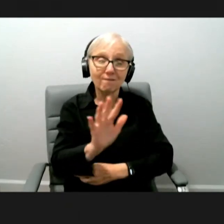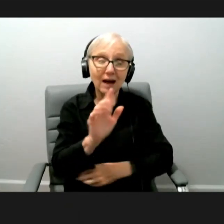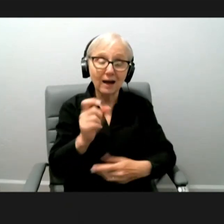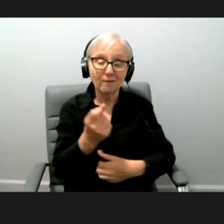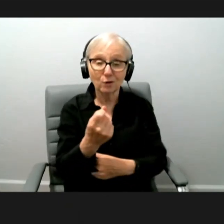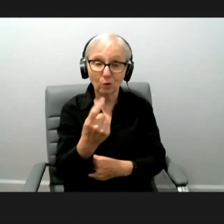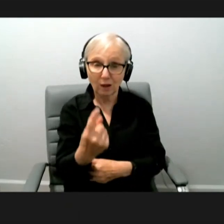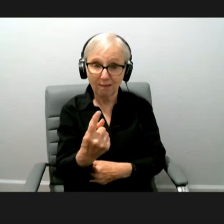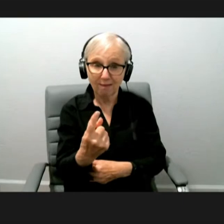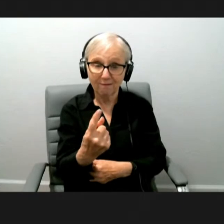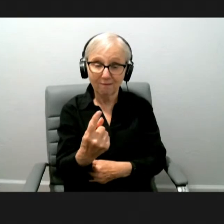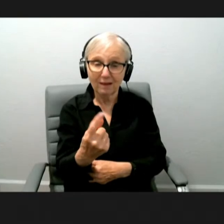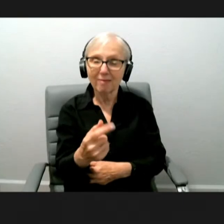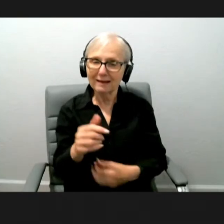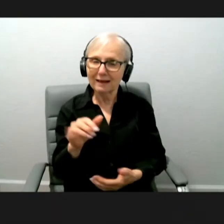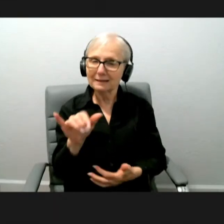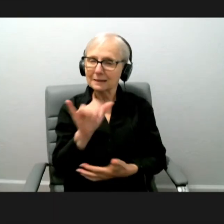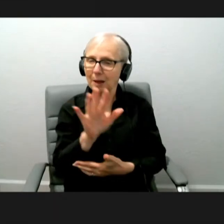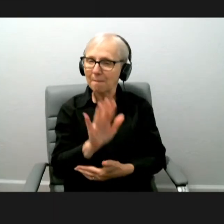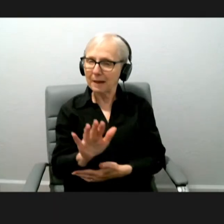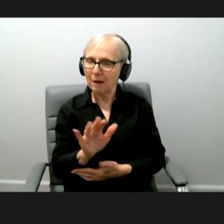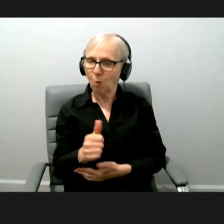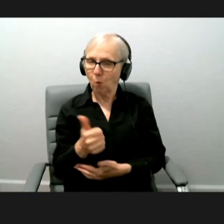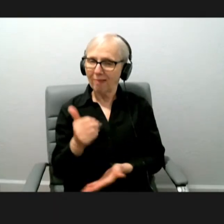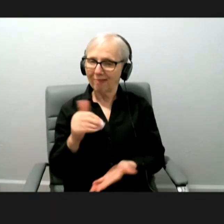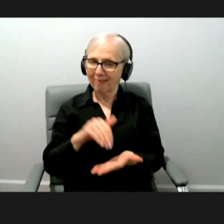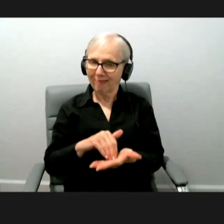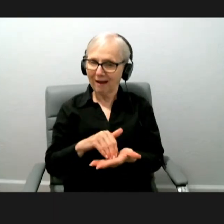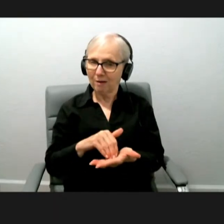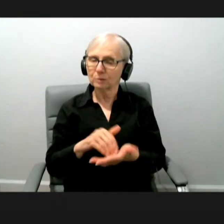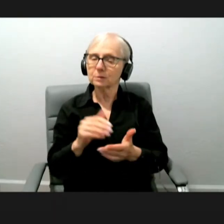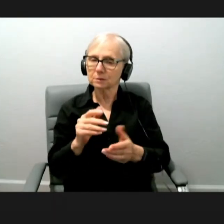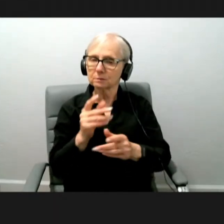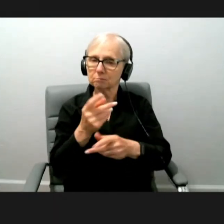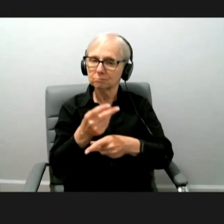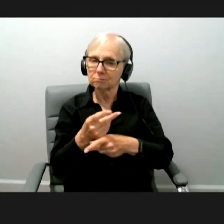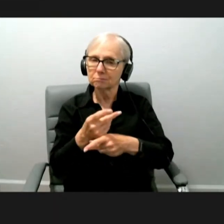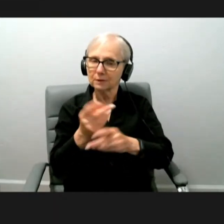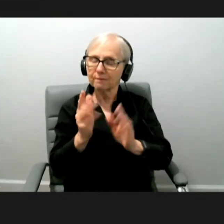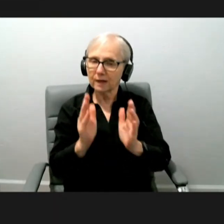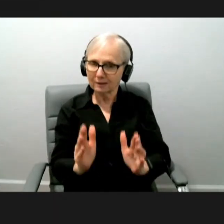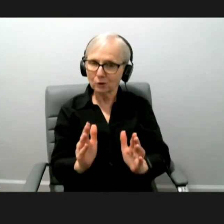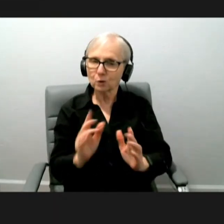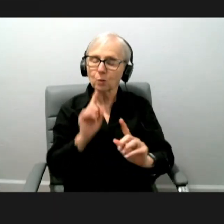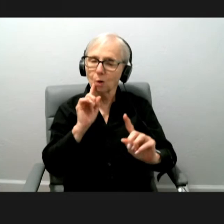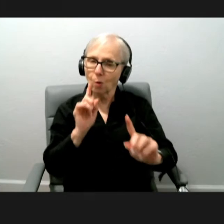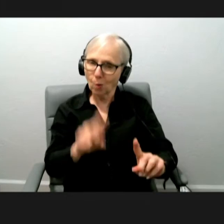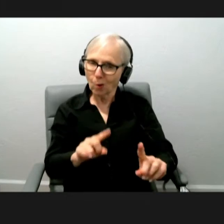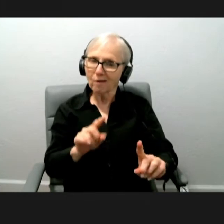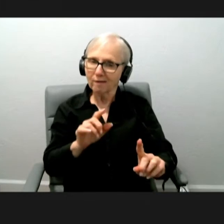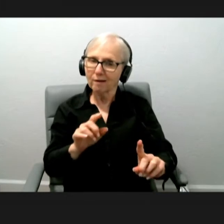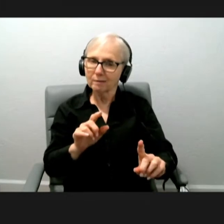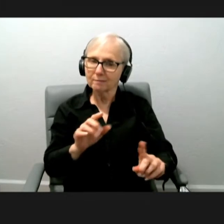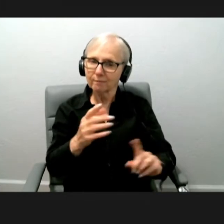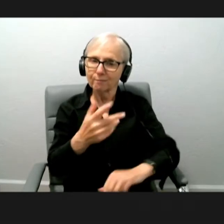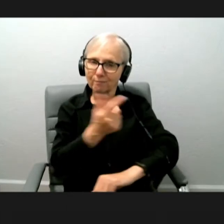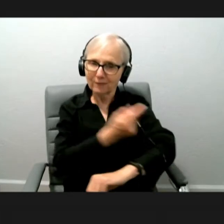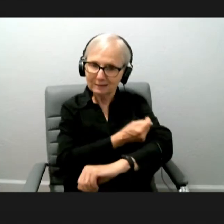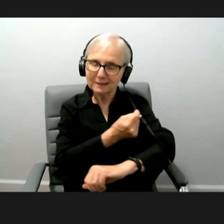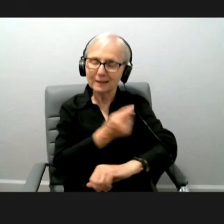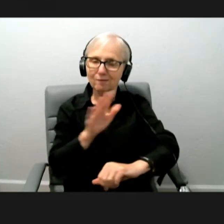around 1,000 or so providers across the state. We're anticipating a good chunk of them to also order vaccine for this age group and make it